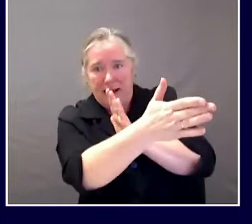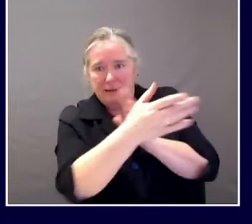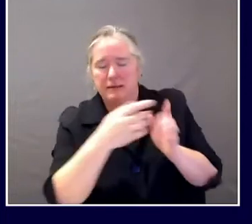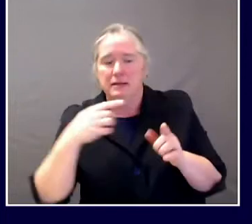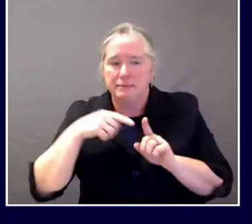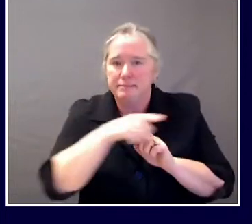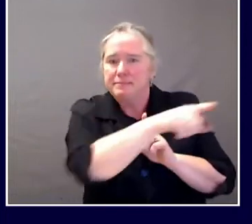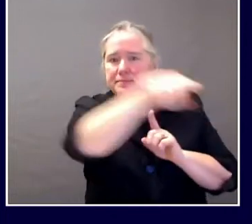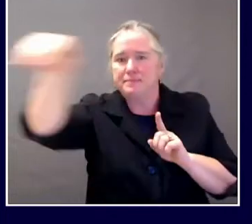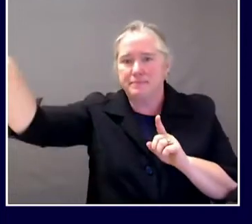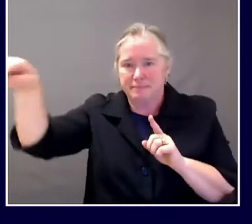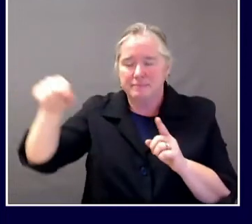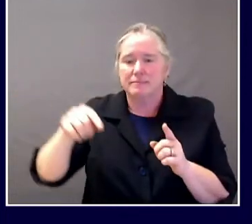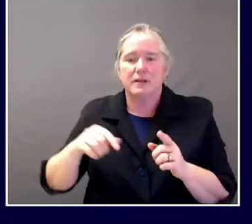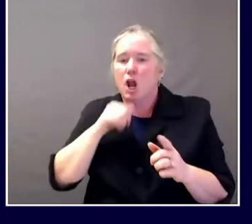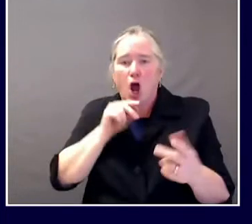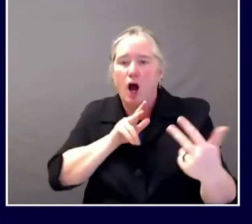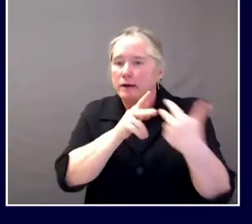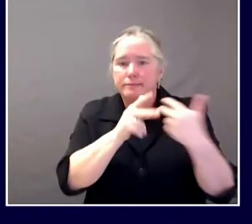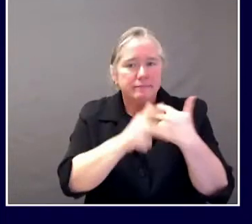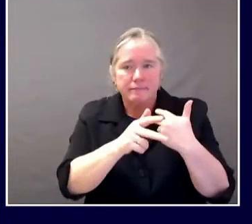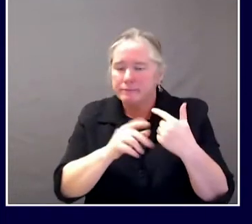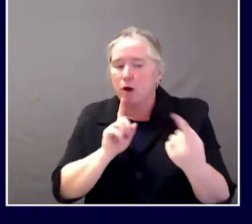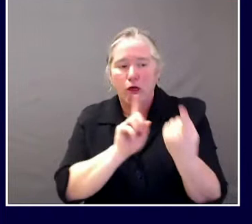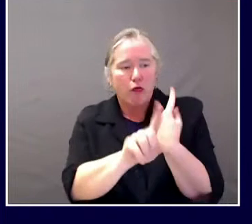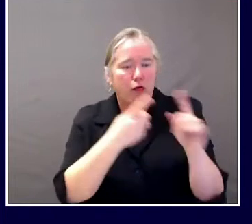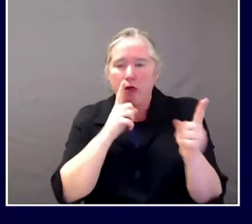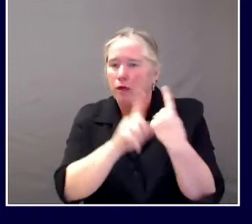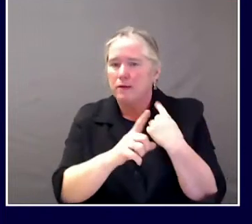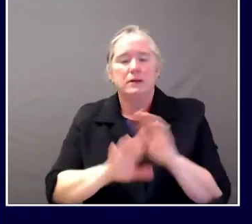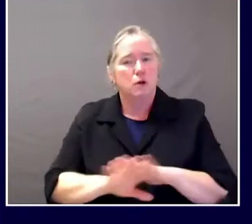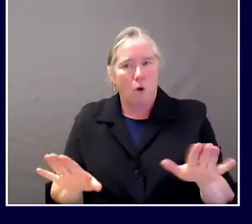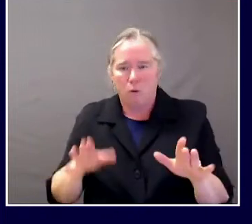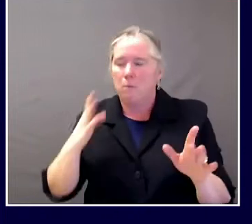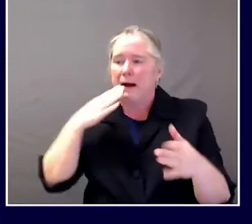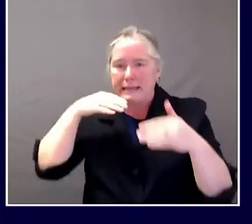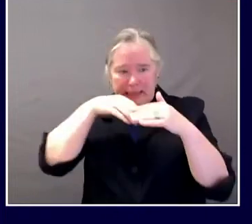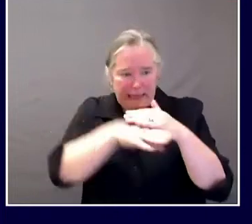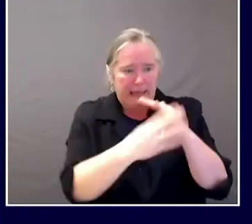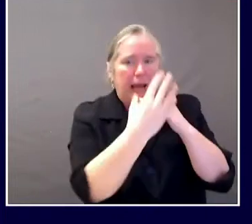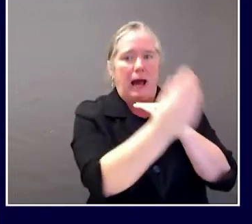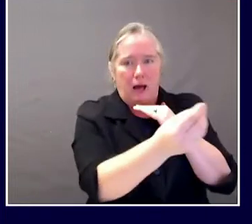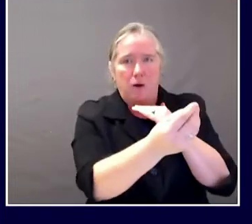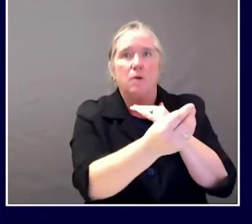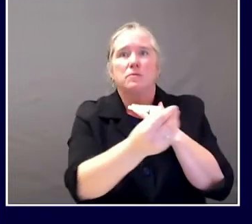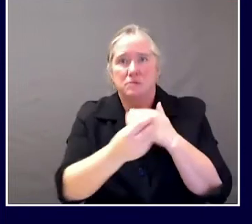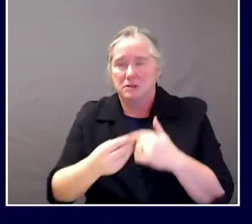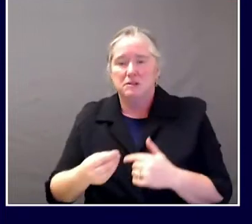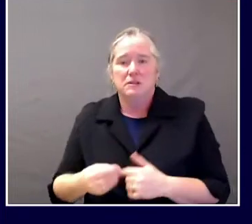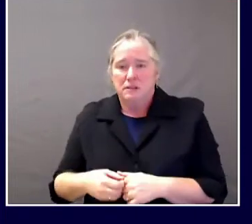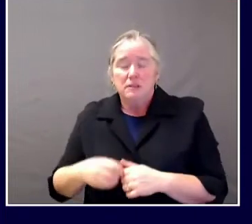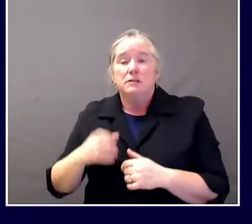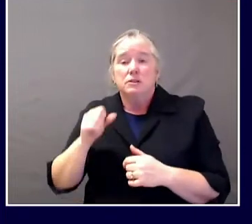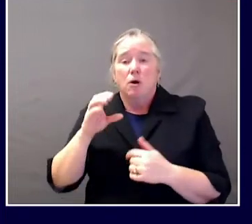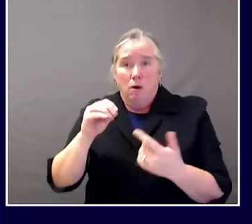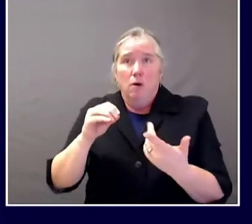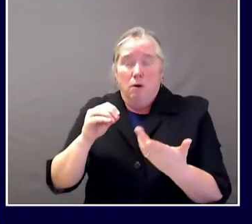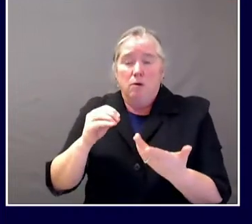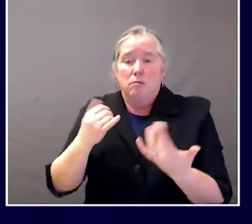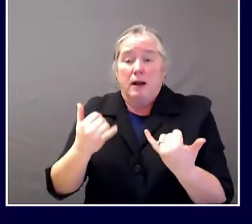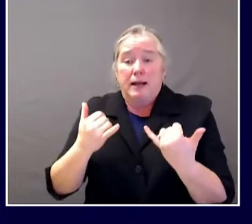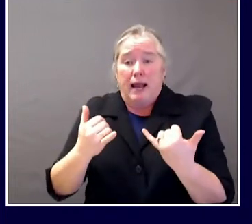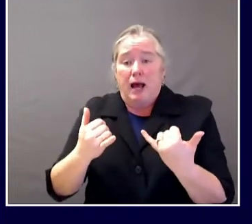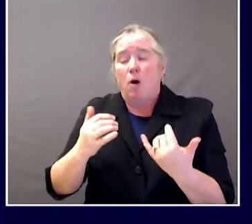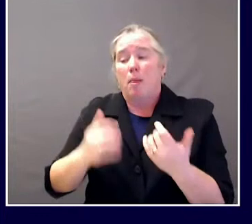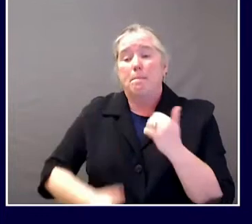more ground once vaccines become more widely available. But right now, the main constraint on more